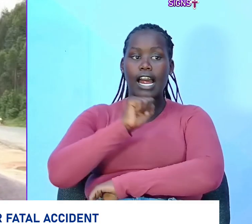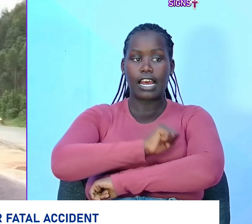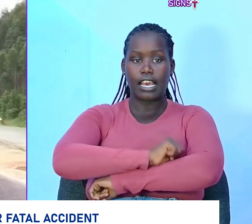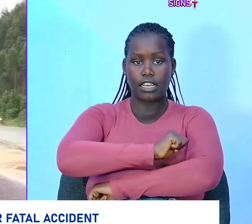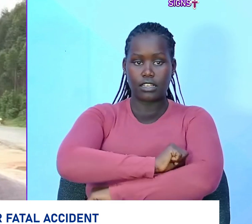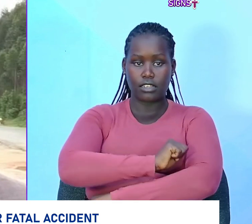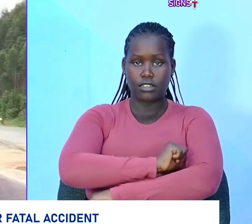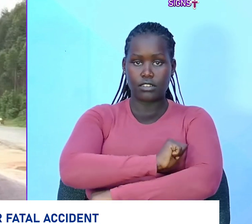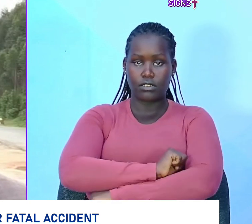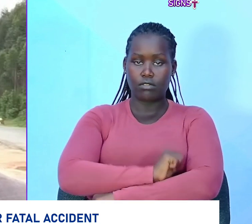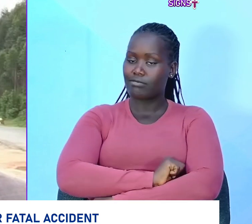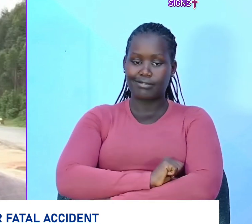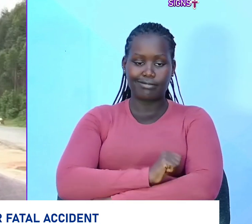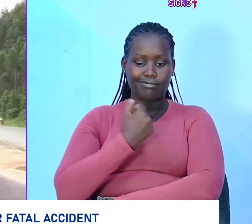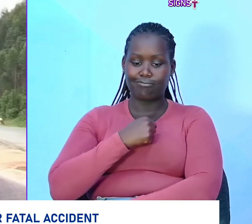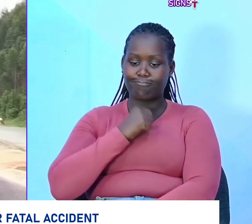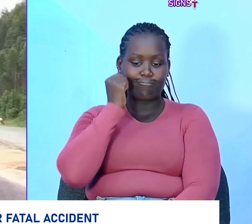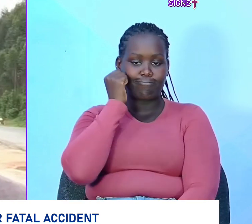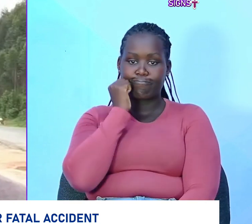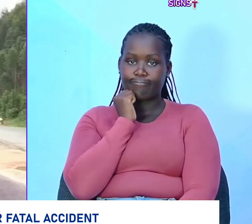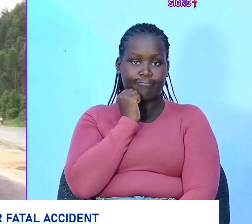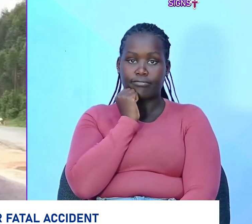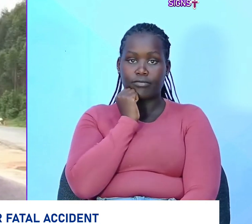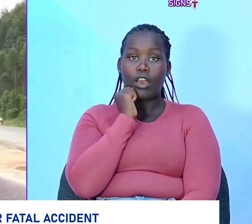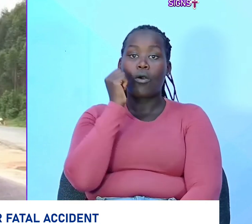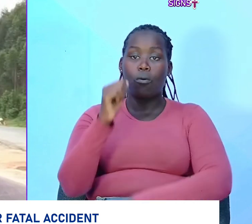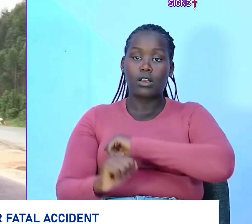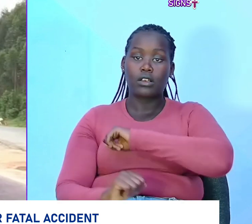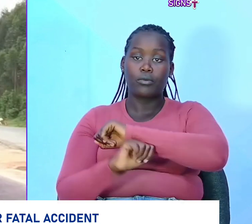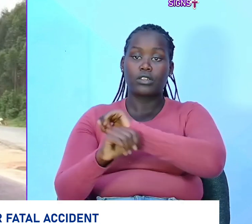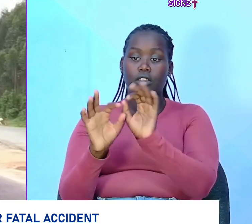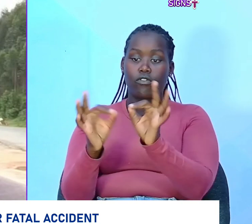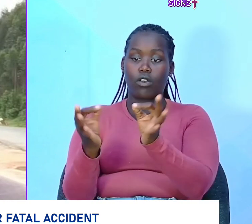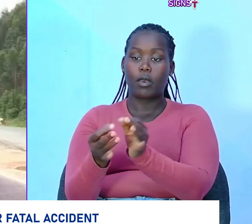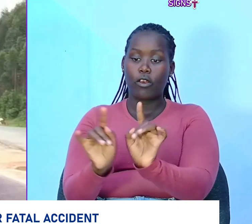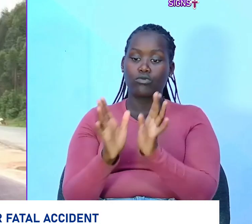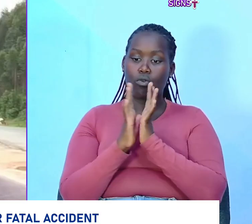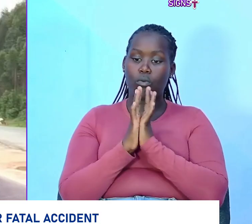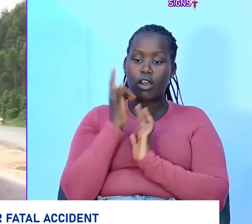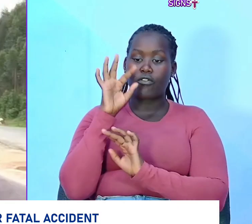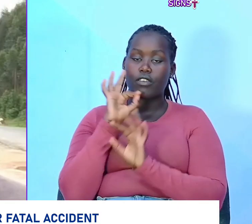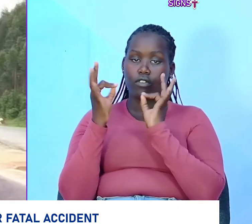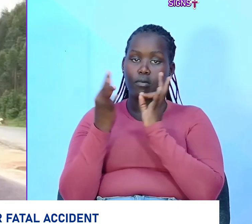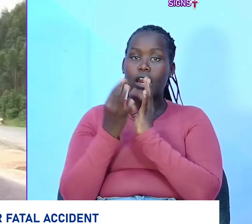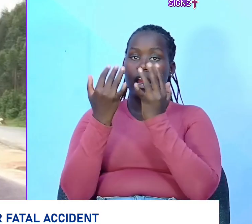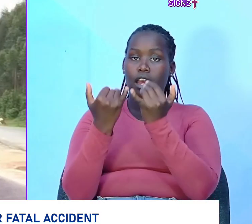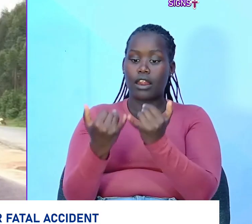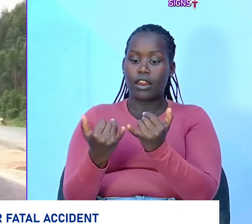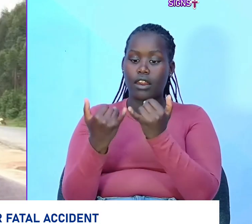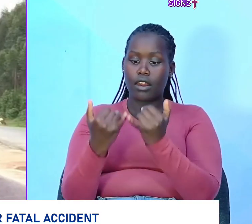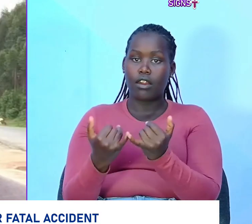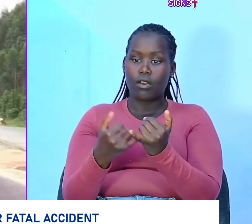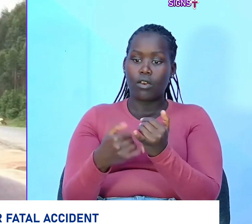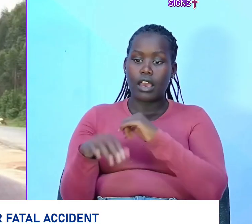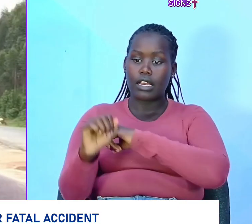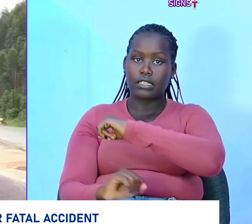we are grieving. We are standing with the family. We are praying for the family, and now we are in